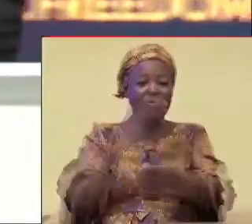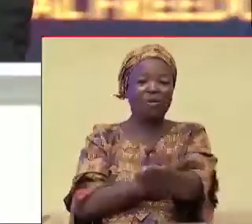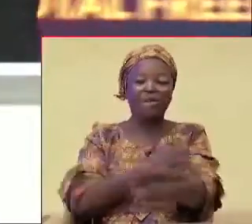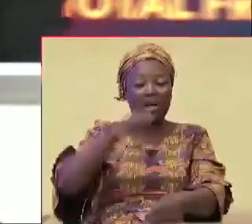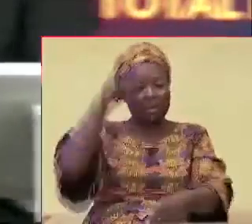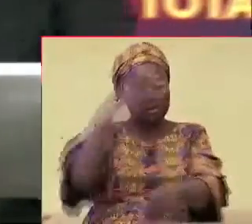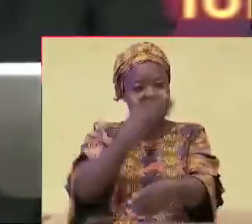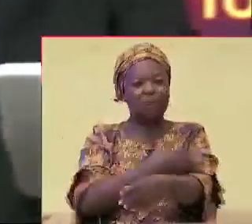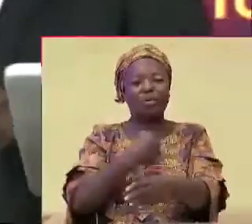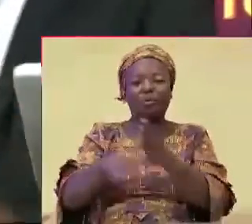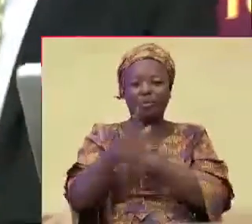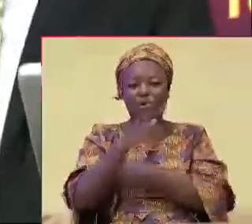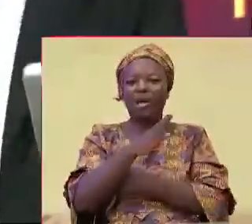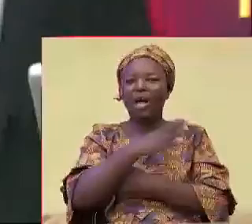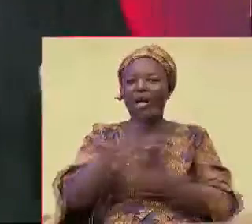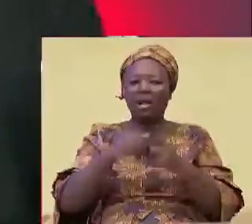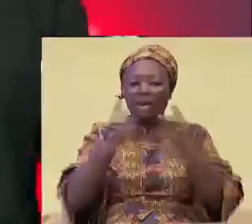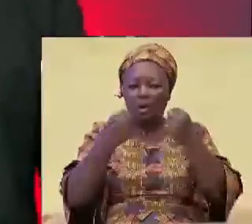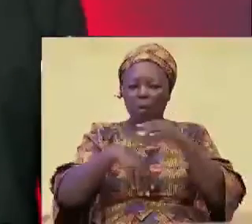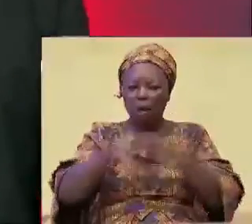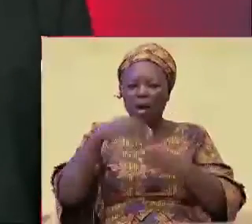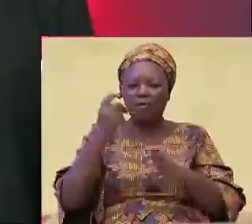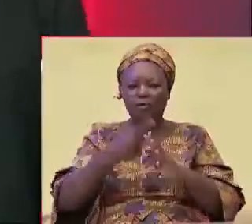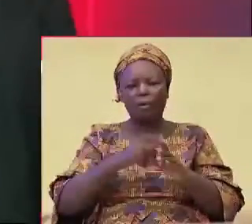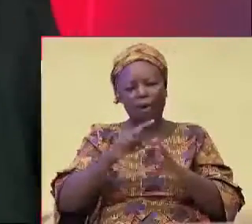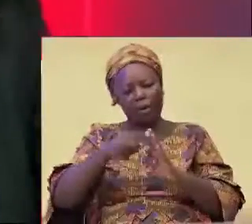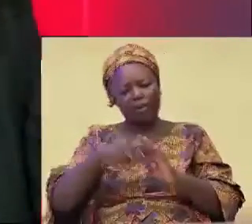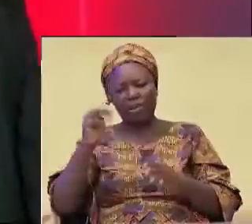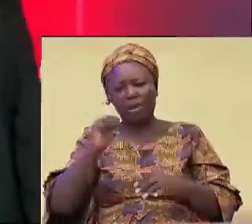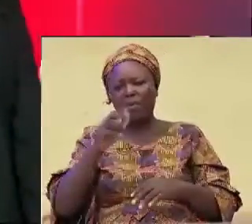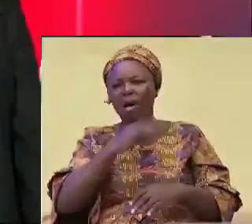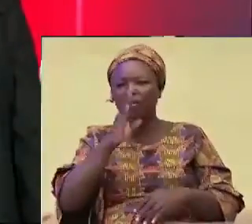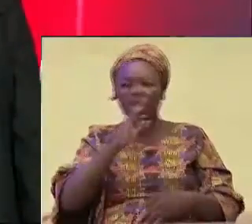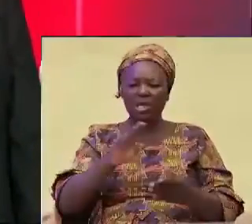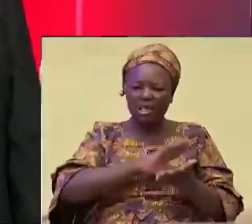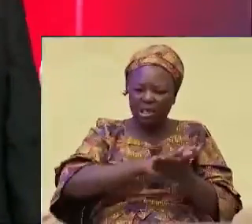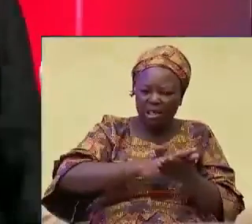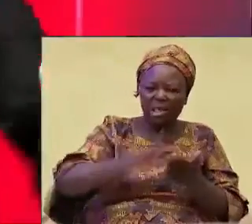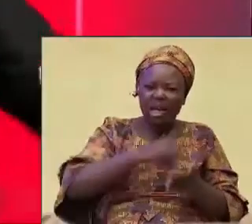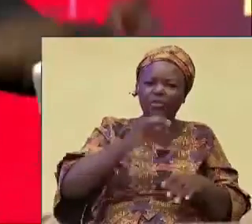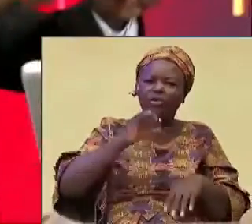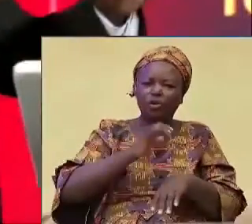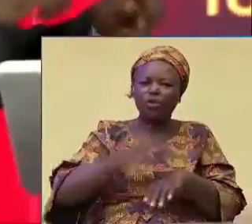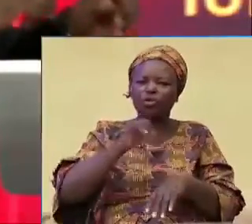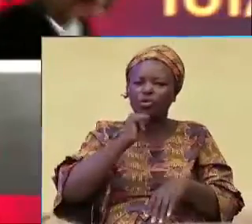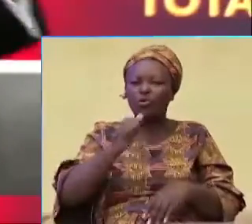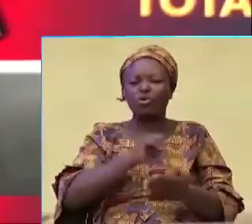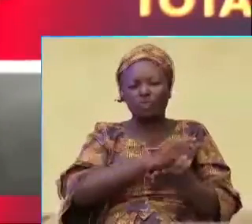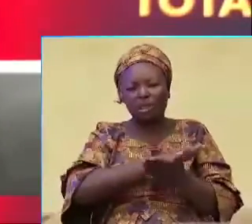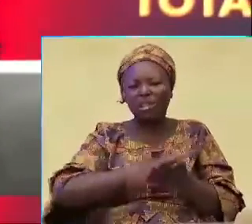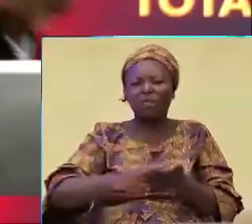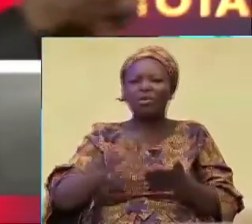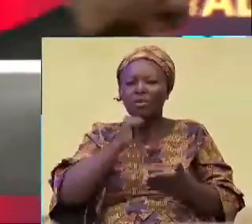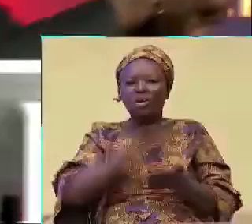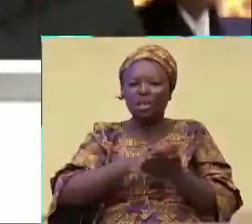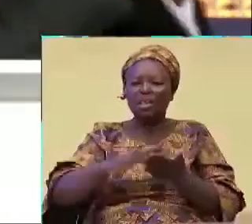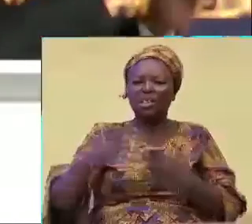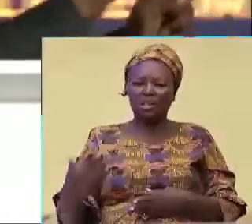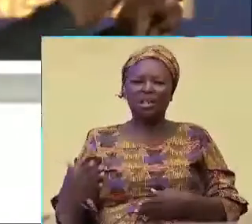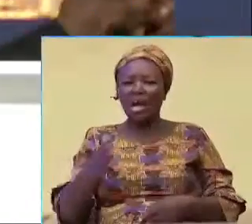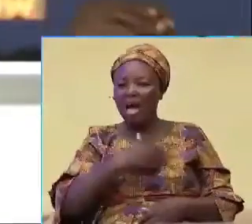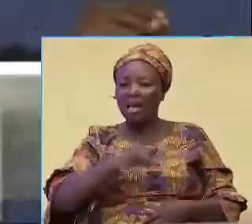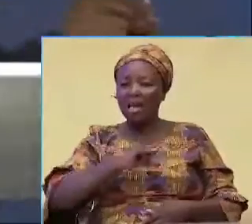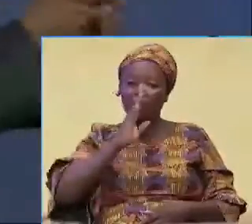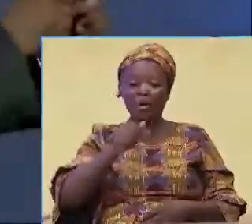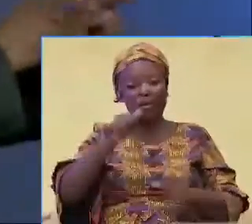among them and be ye clean and touch not the unclean thing. And I will be a father